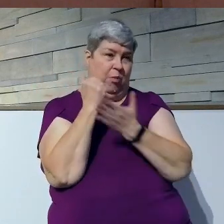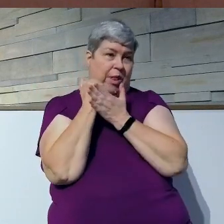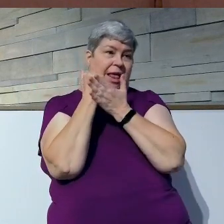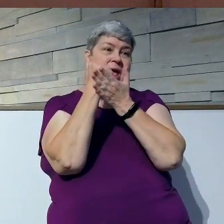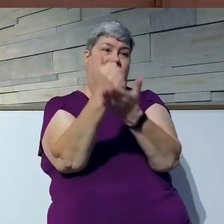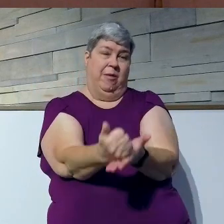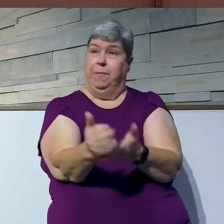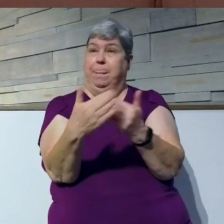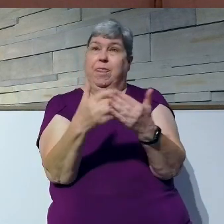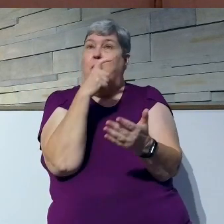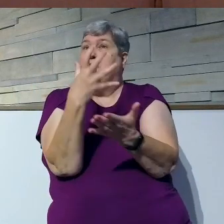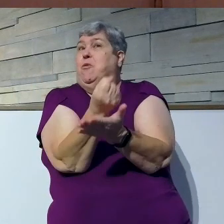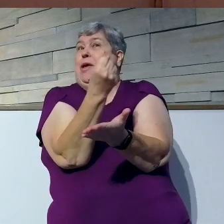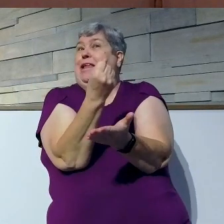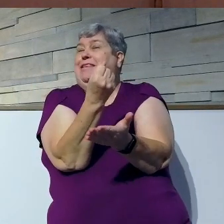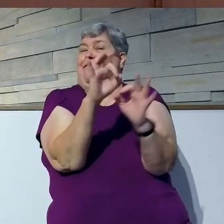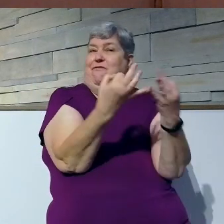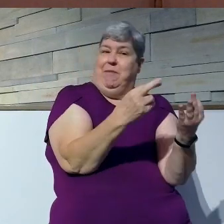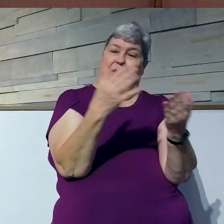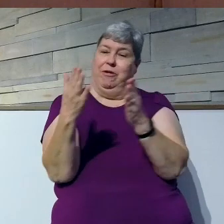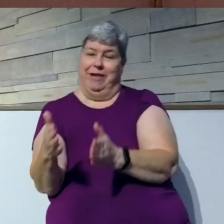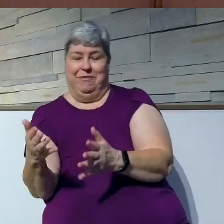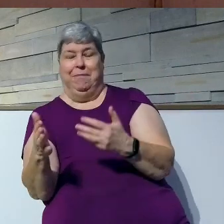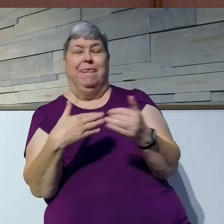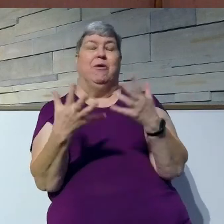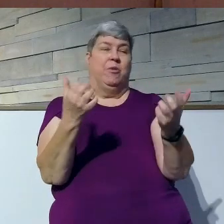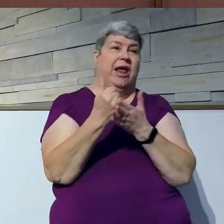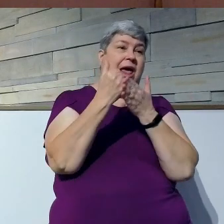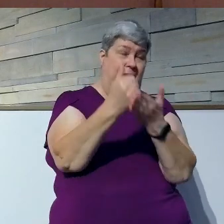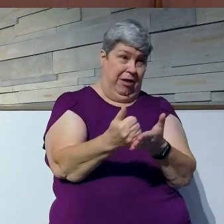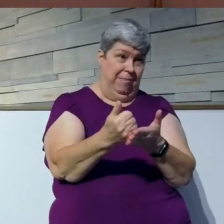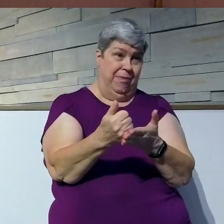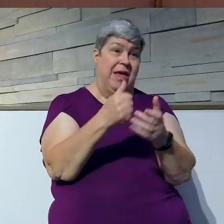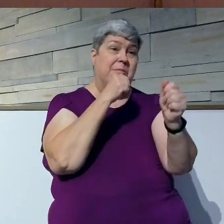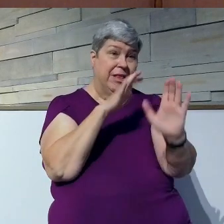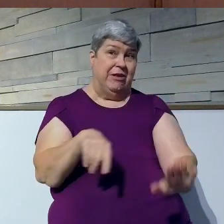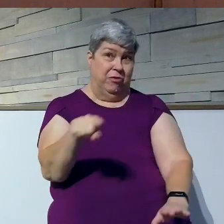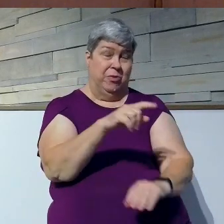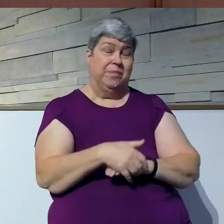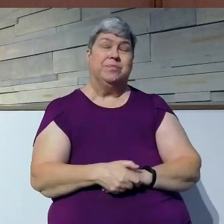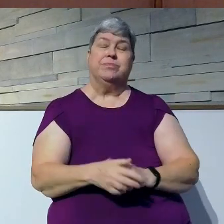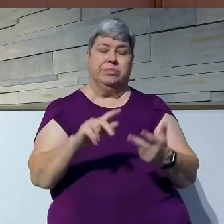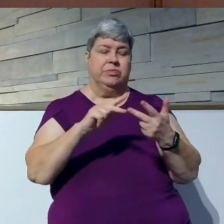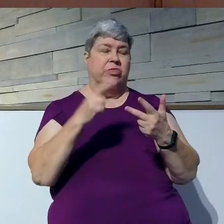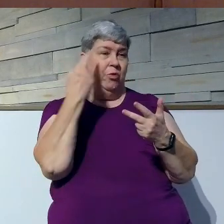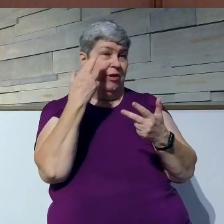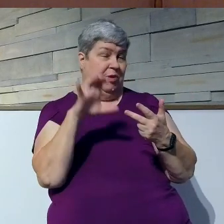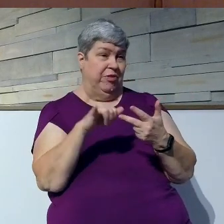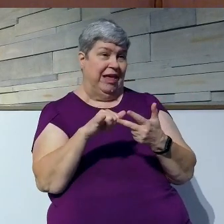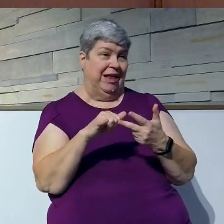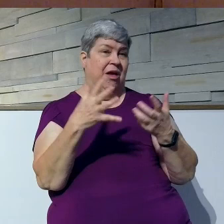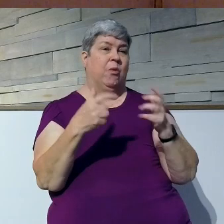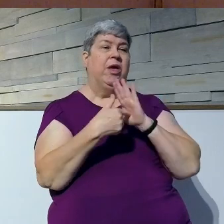help you, whoever wins, family or an individual. We want to help you and we want to bless you. And third reason that we do this